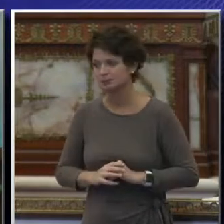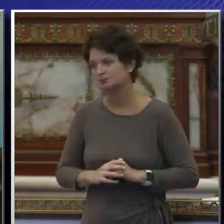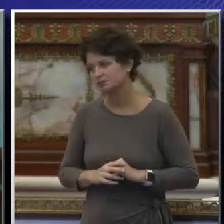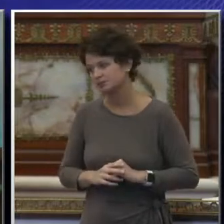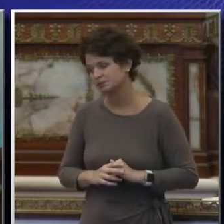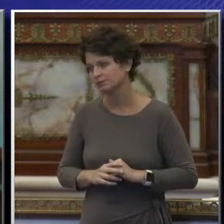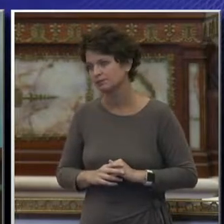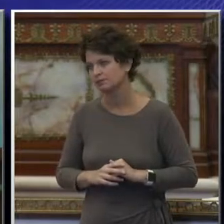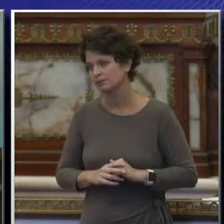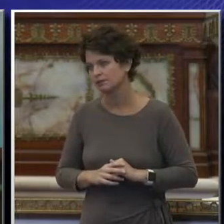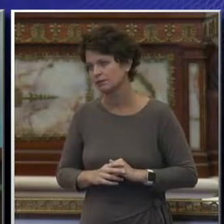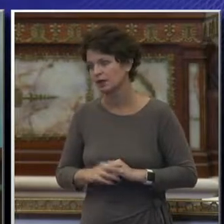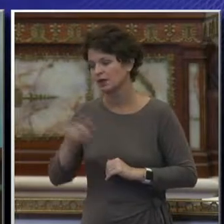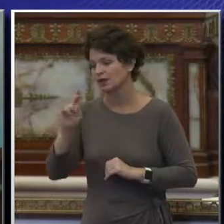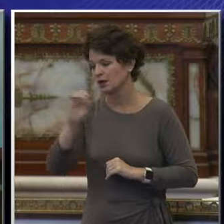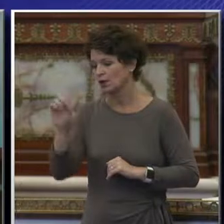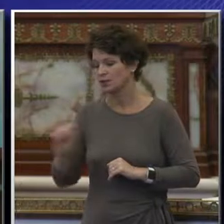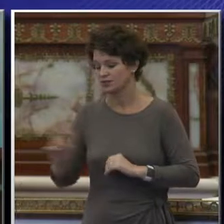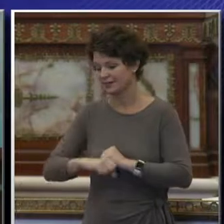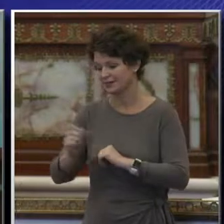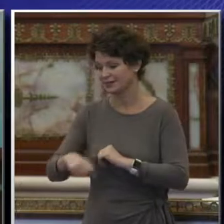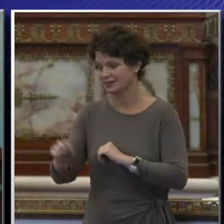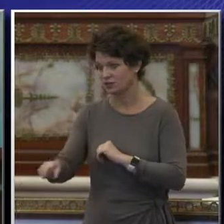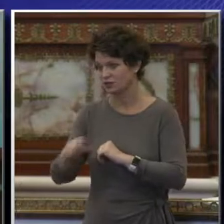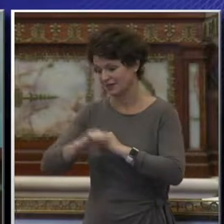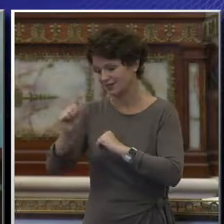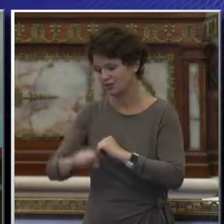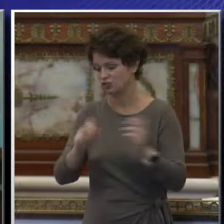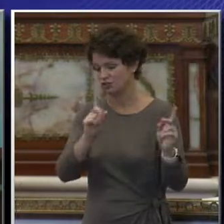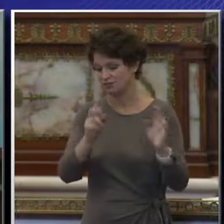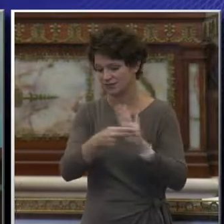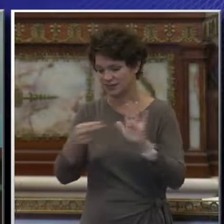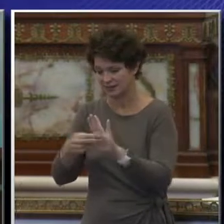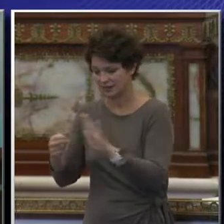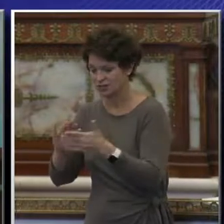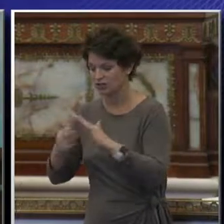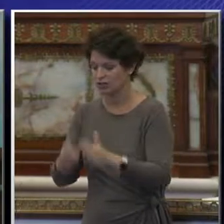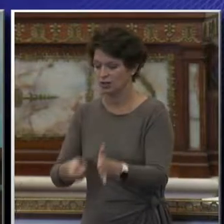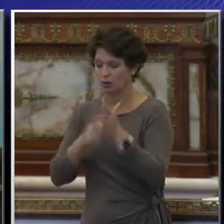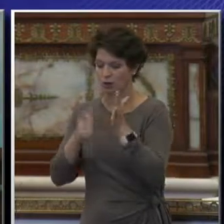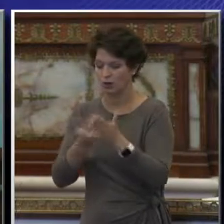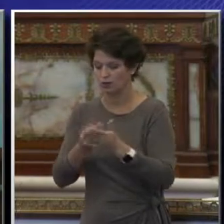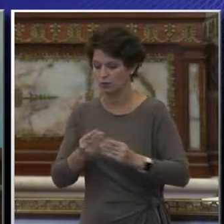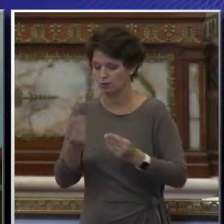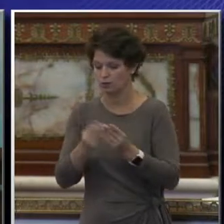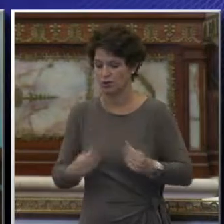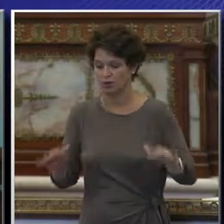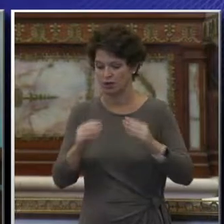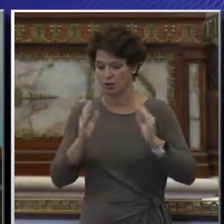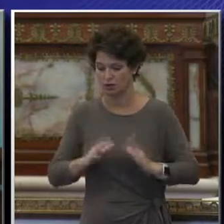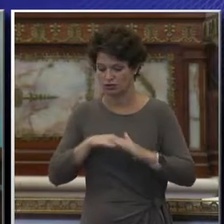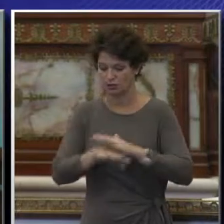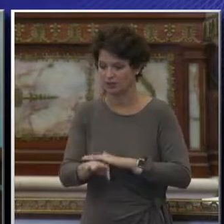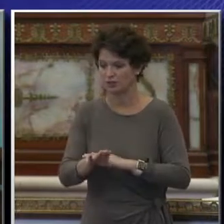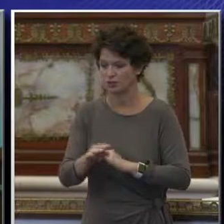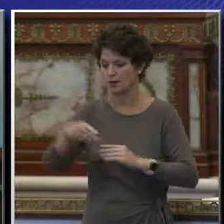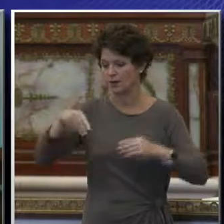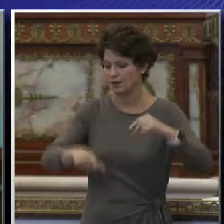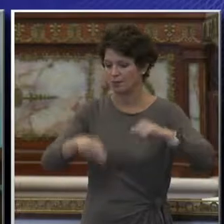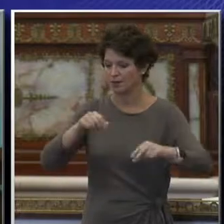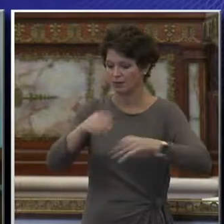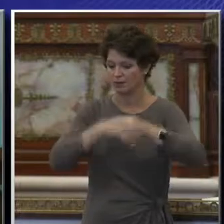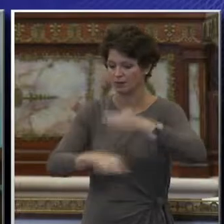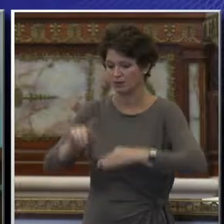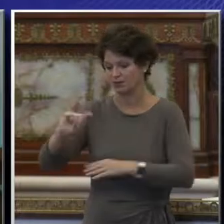As with previous rounds of KOZ extensions and designations, the city will require the new property owner to enter into a payment in lieu